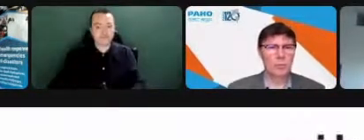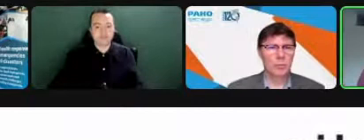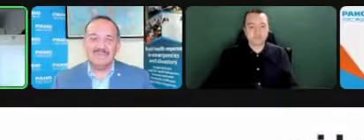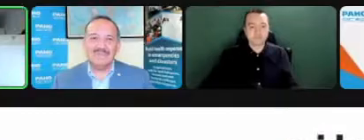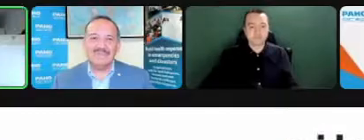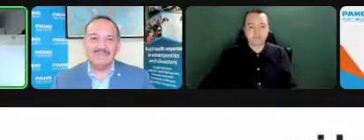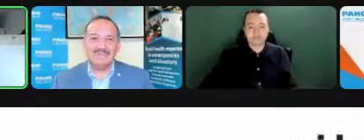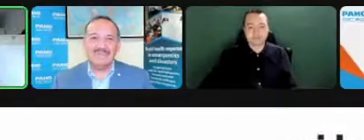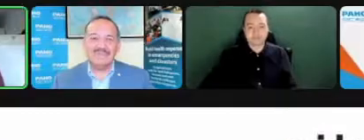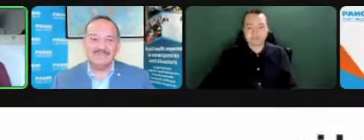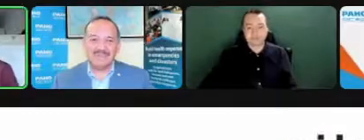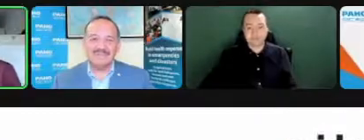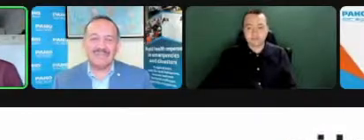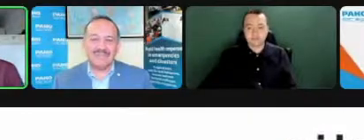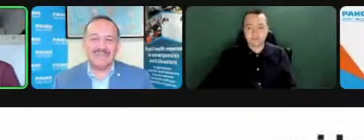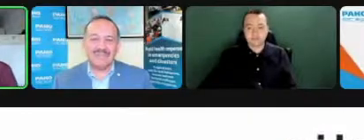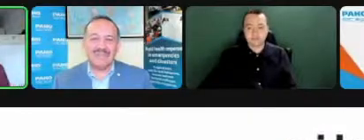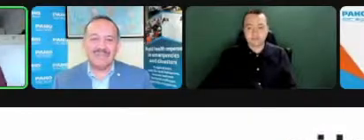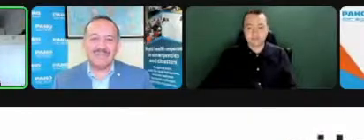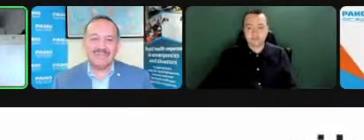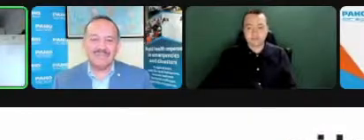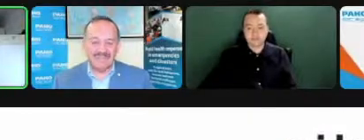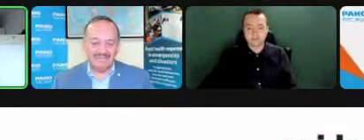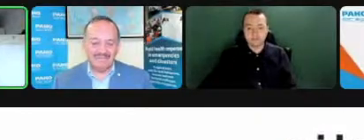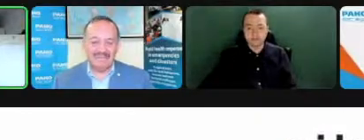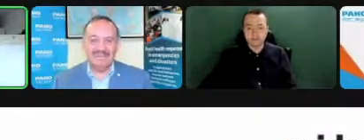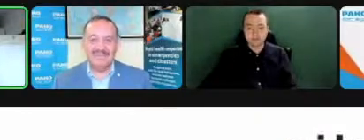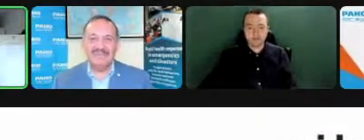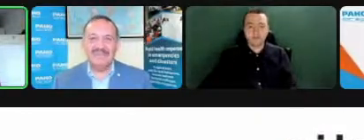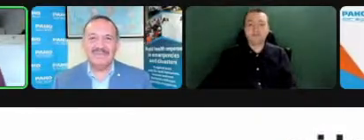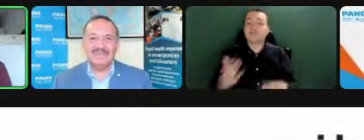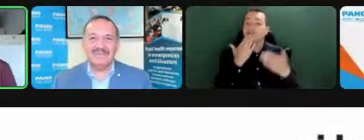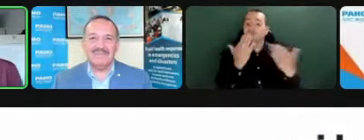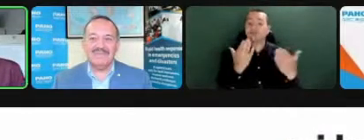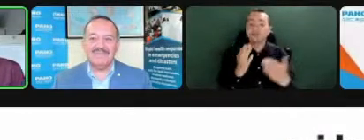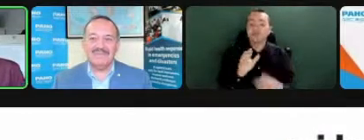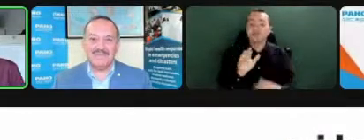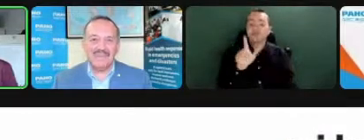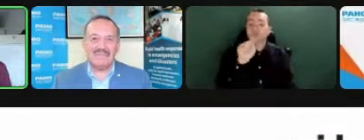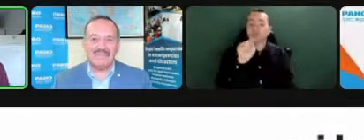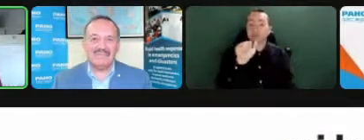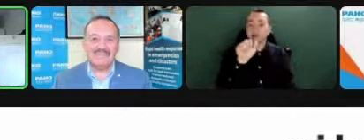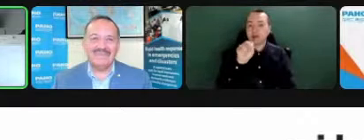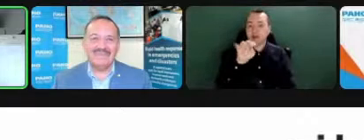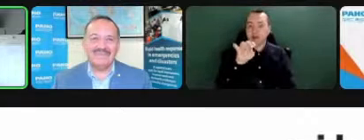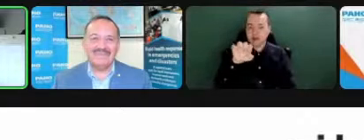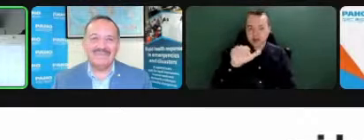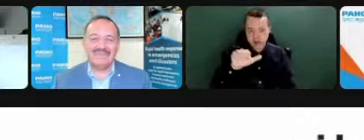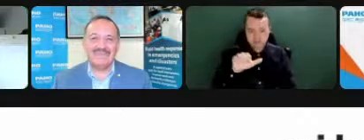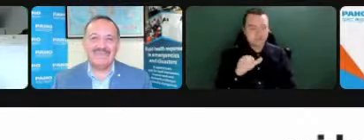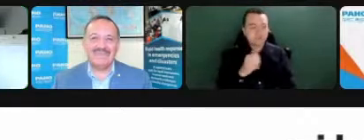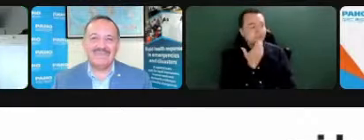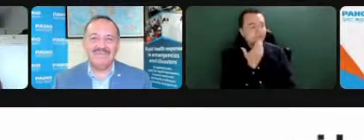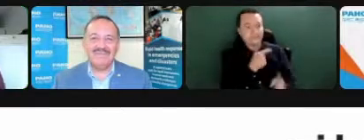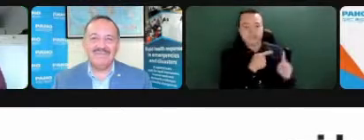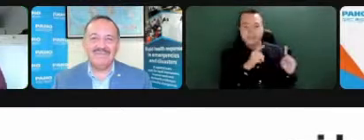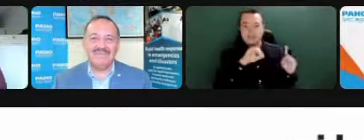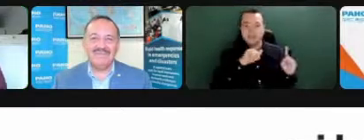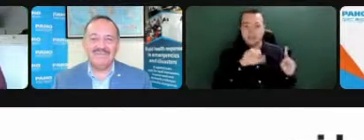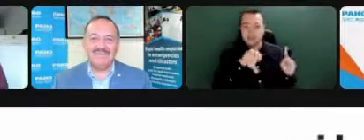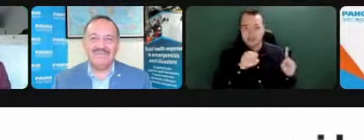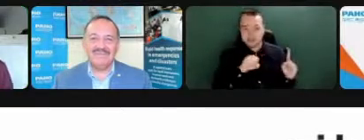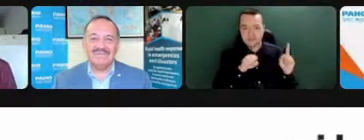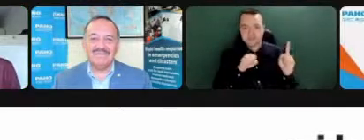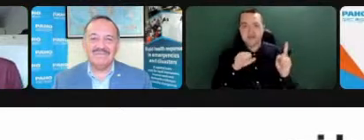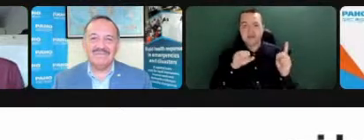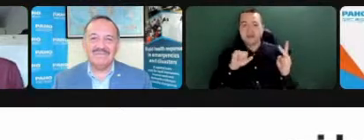Thank you very much, Tanya, and thanks also to James and Ciro for those words of introduction, which very nicely set the